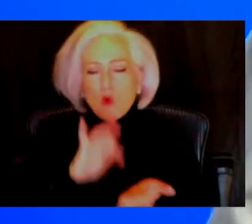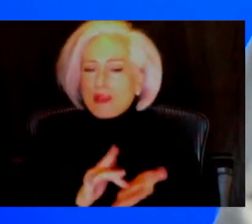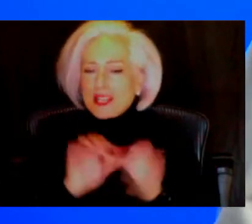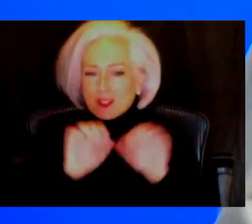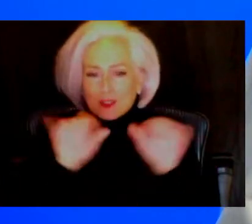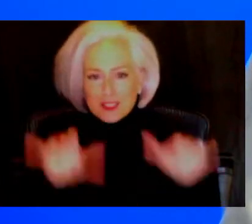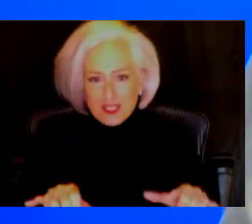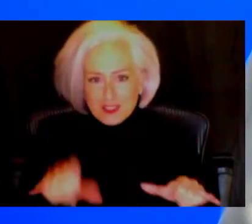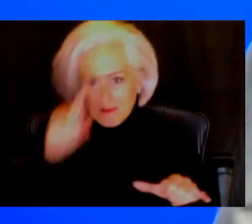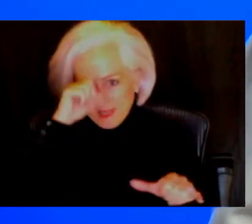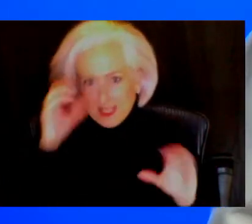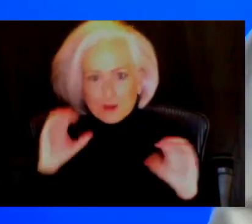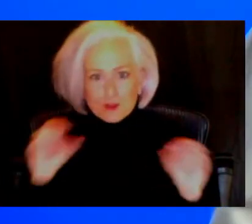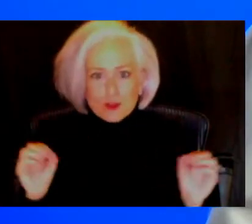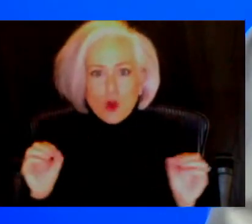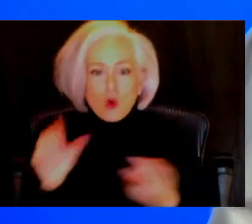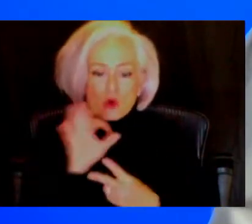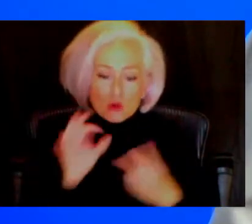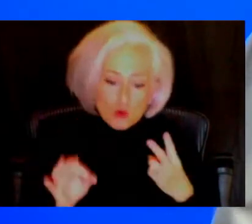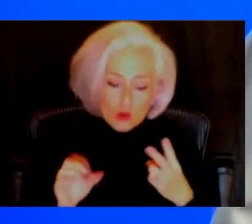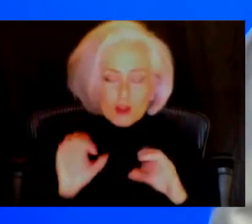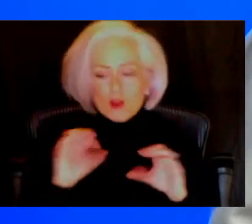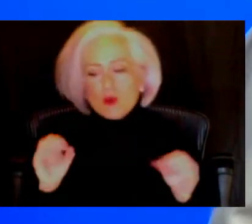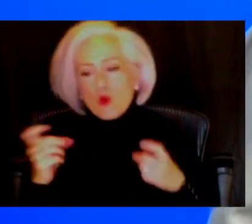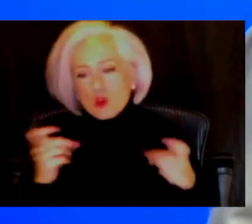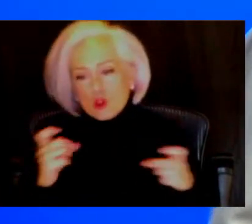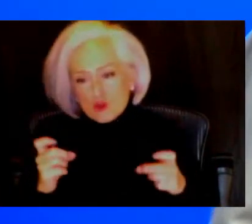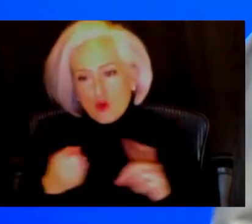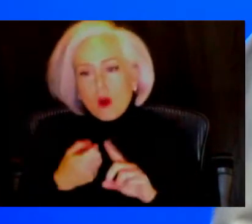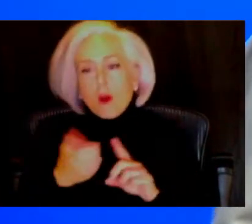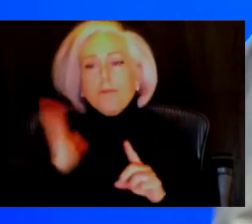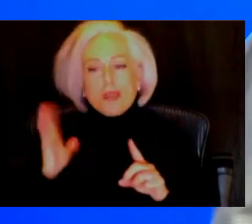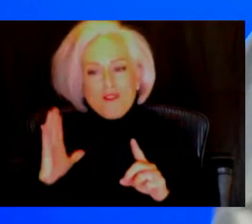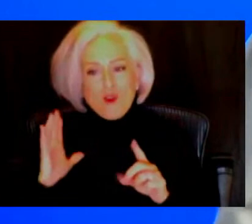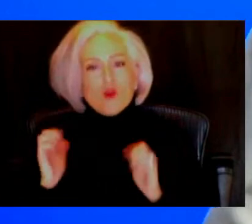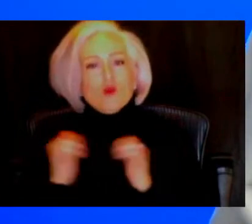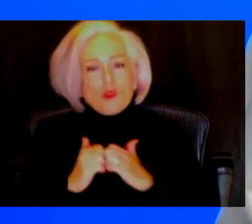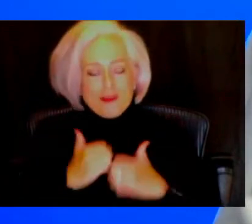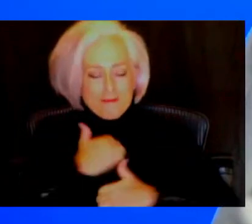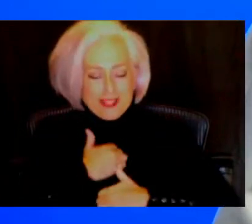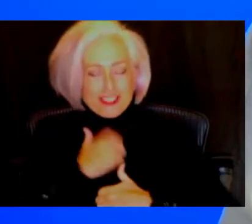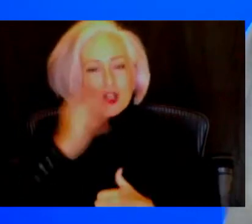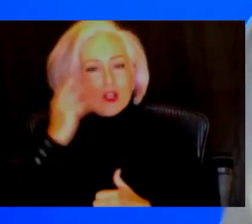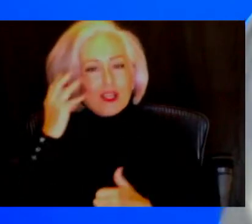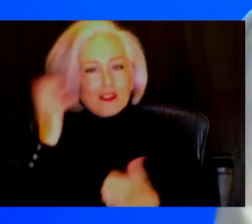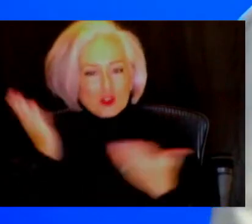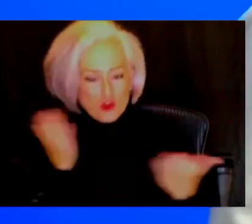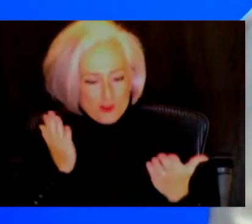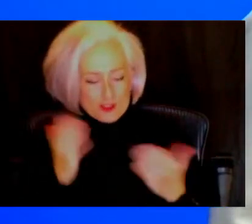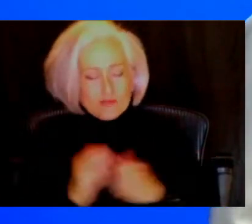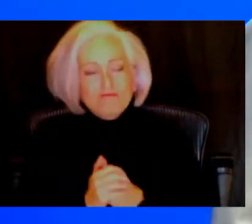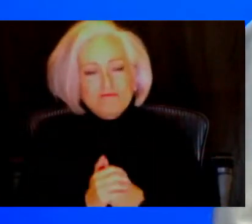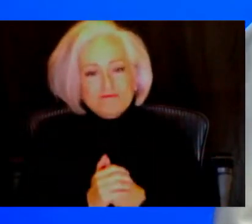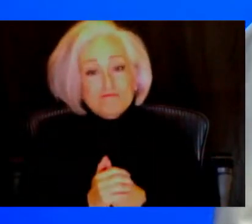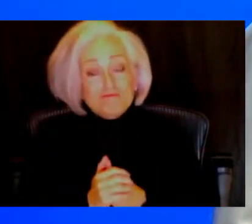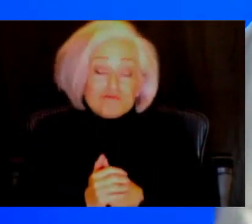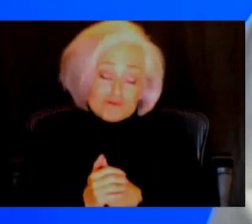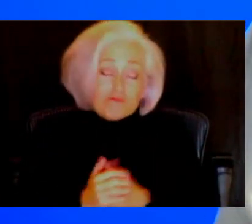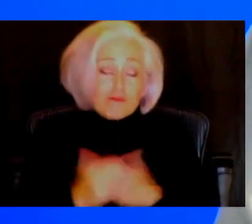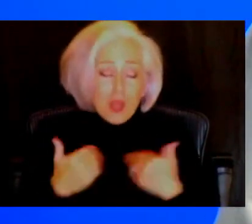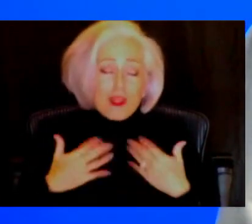choice and lack of control associated with military service. And two, there's a lot of misinformation out